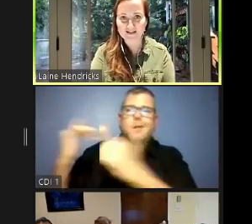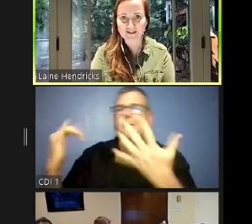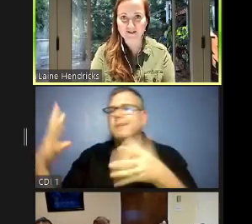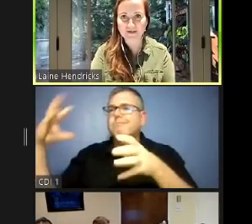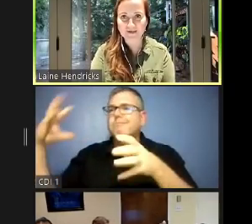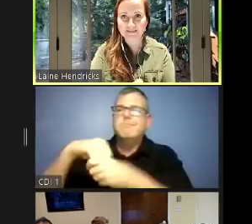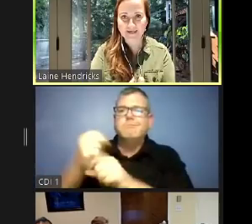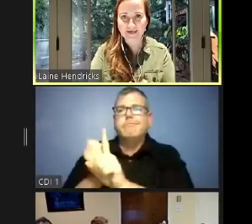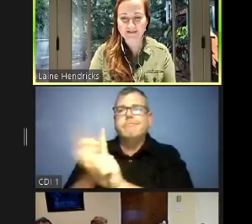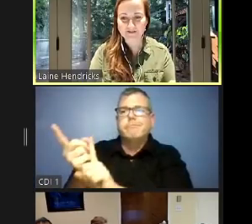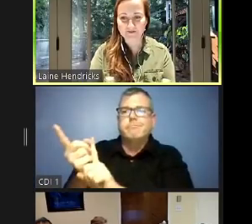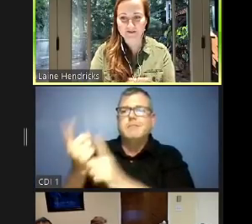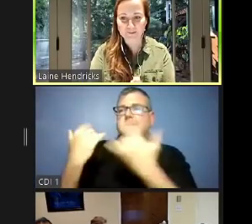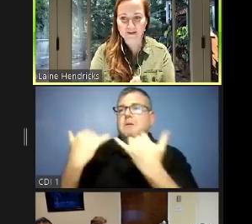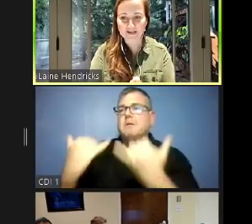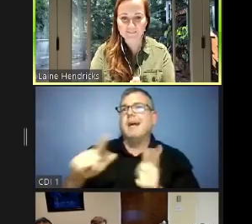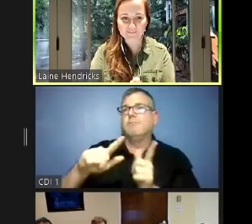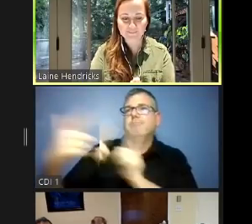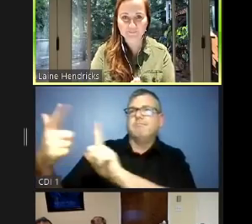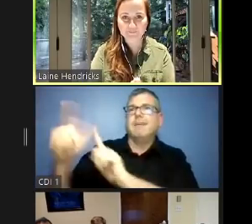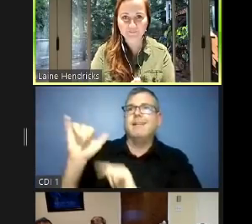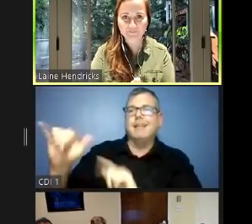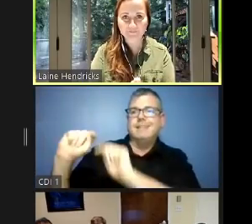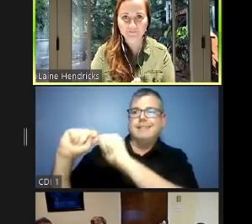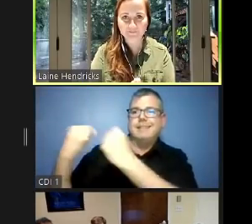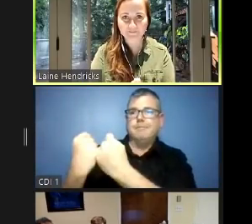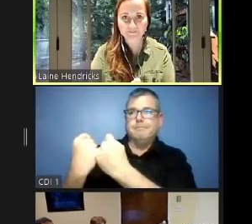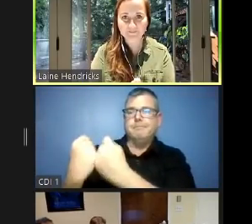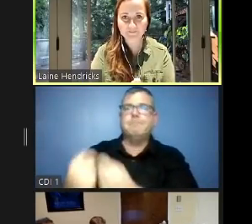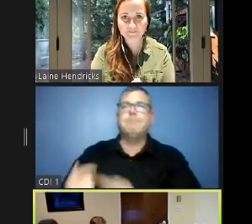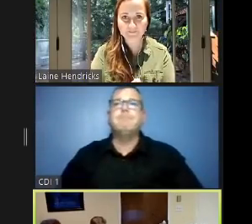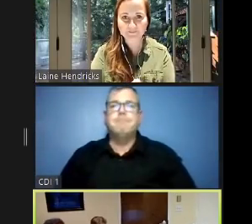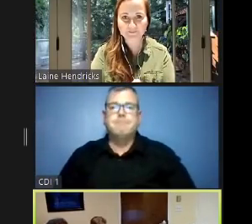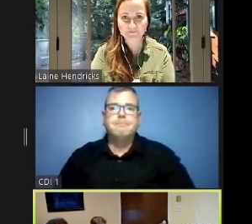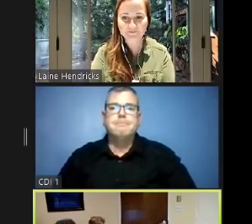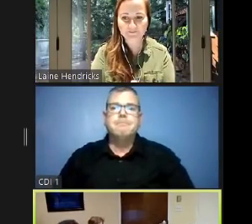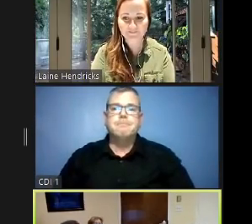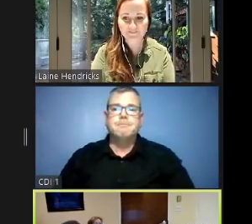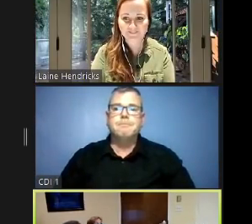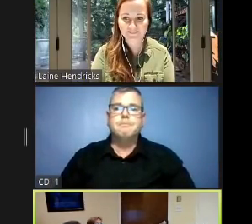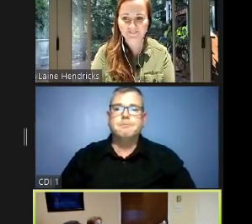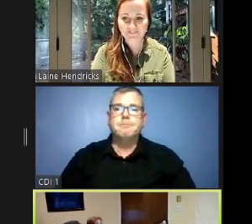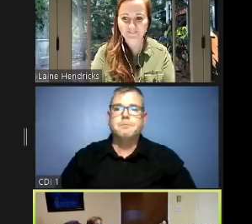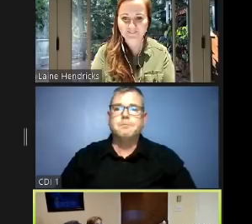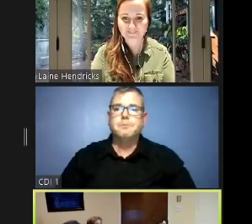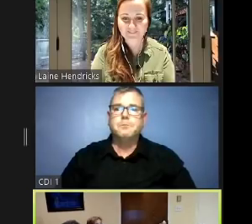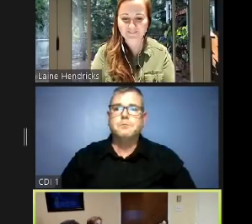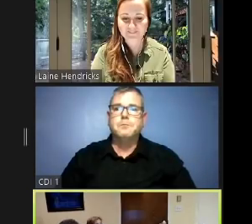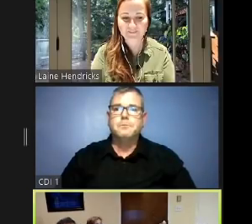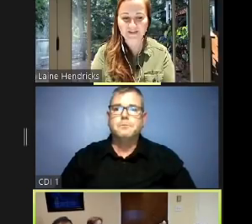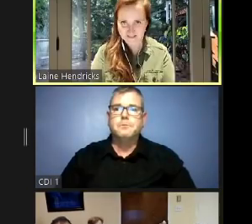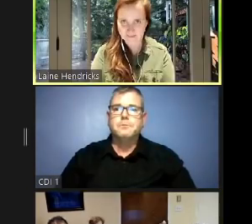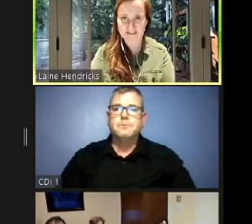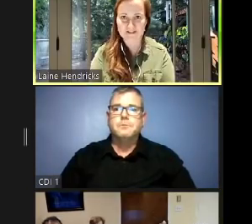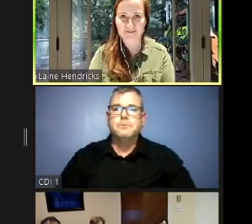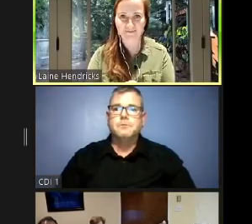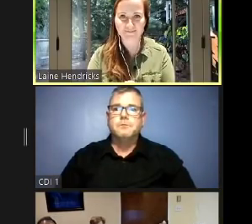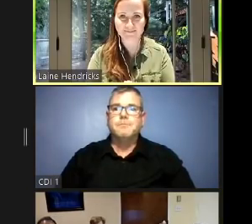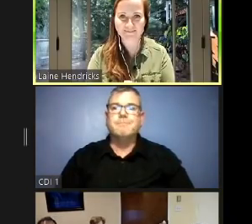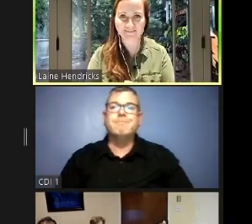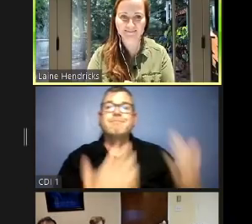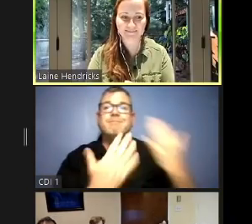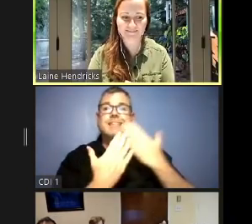at Kaiser to take us the rest of the way. Thank you, Lainey. Can you confirm that you can hear me? Yes, we can hear